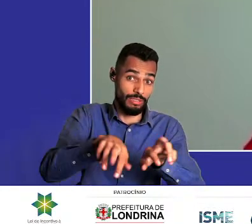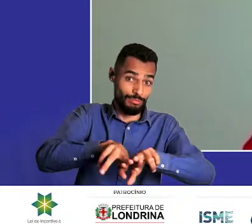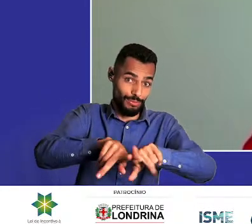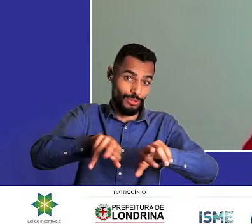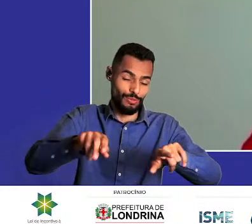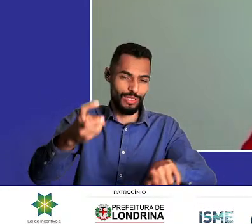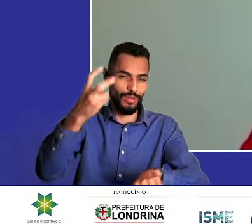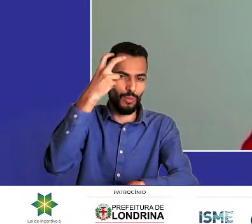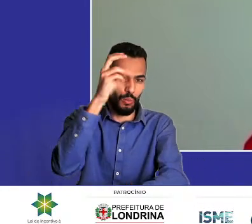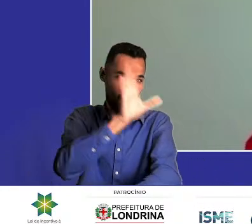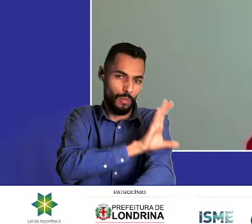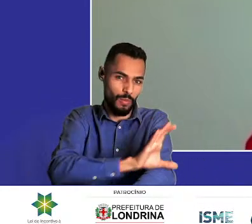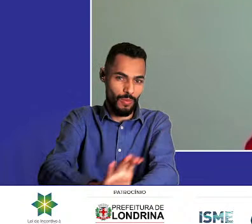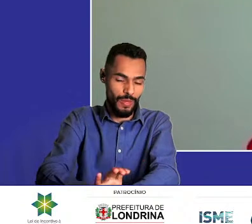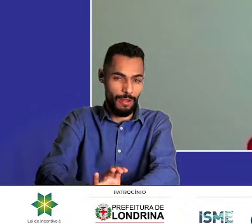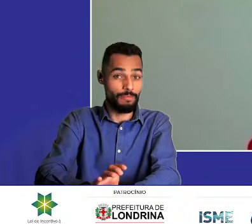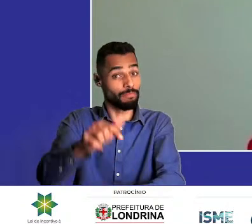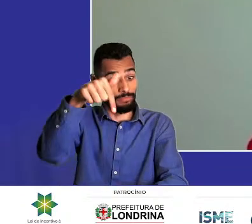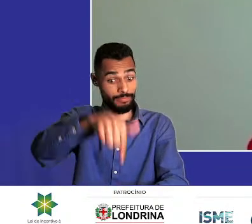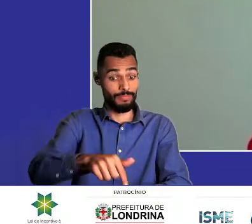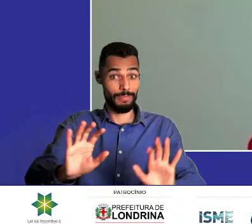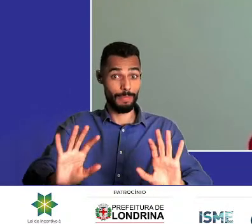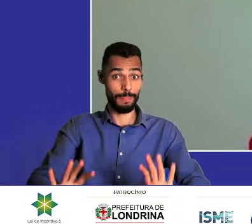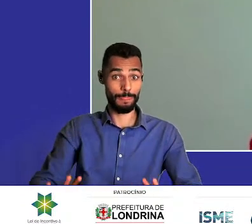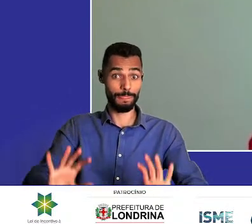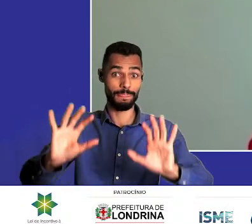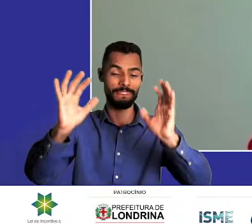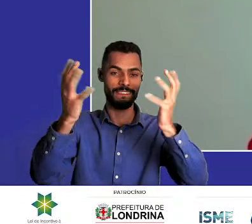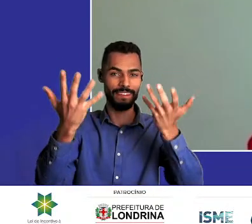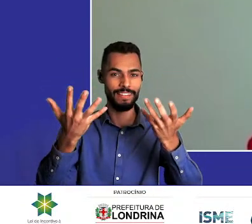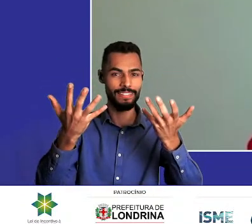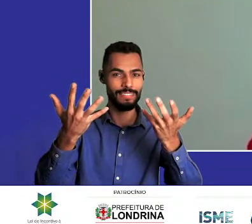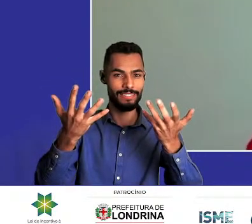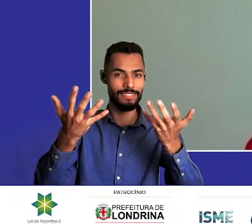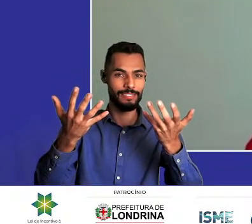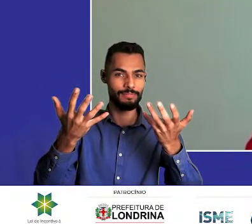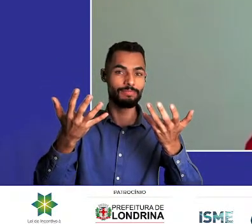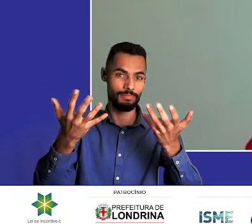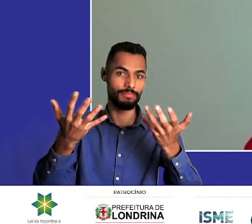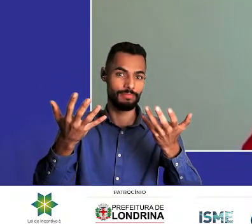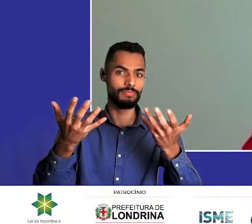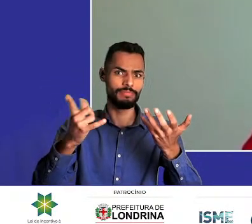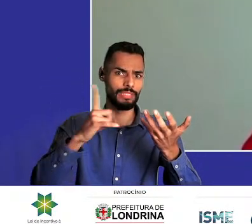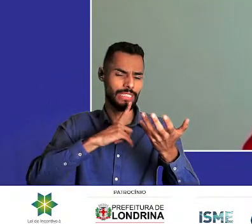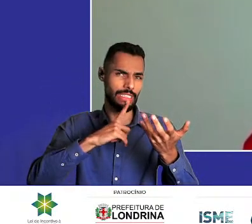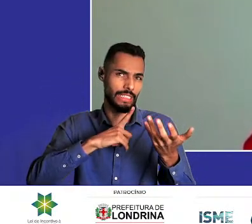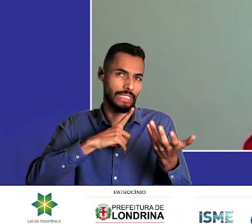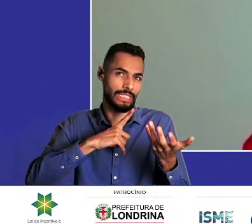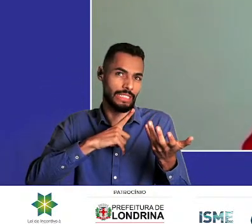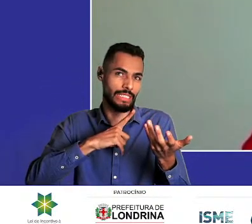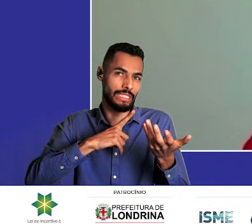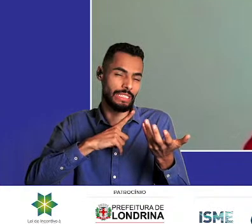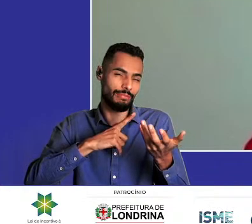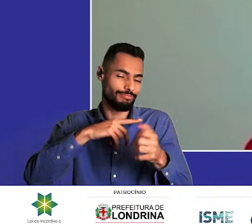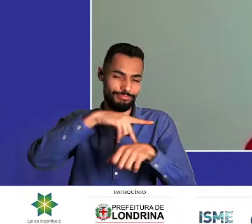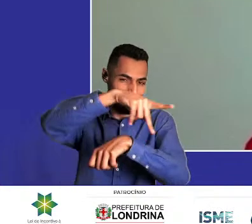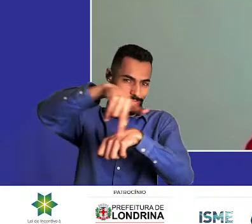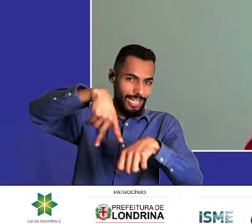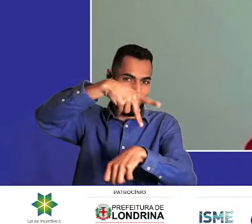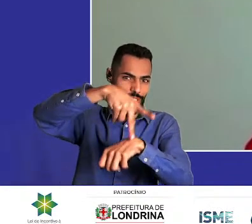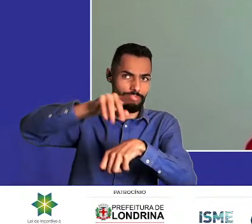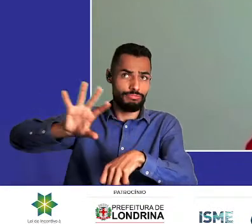great international community that has the potential to point out a